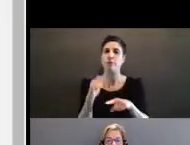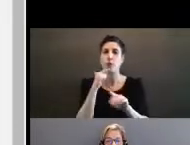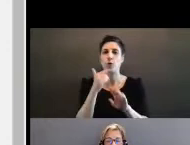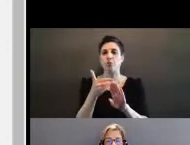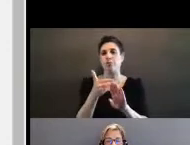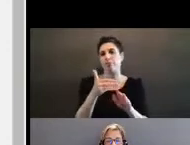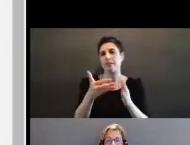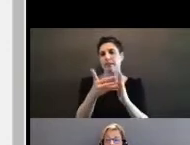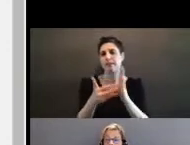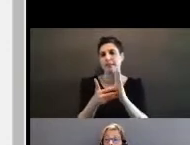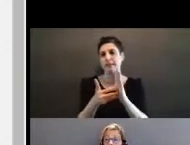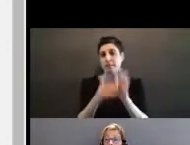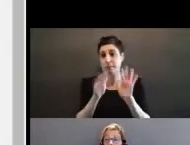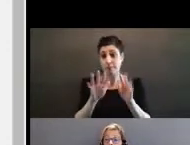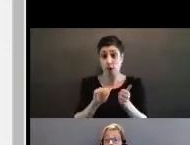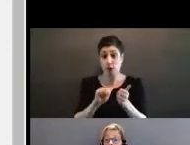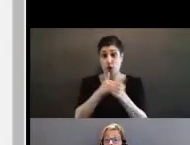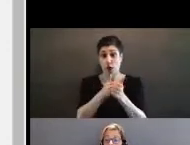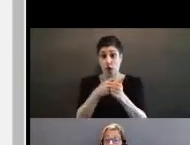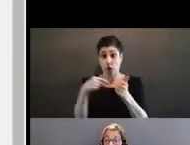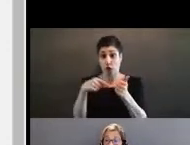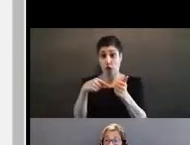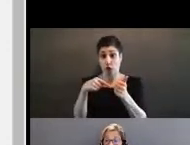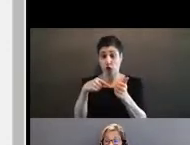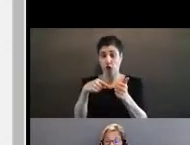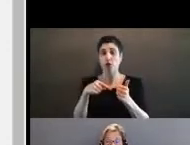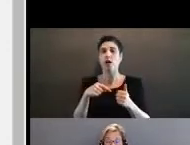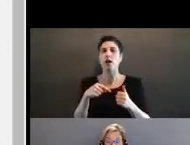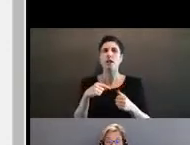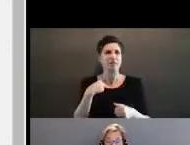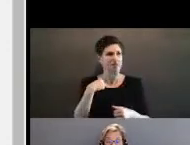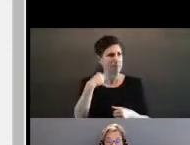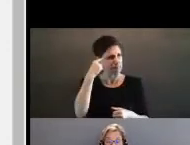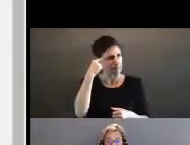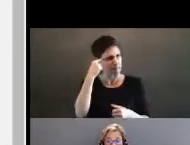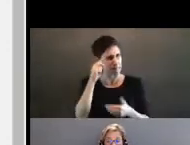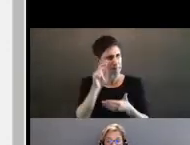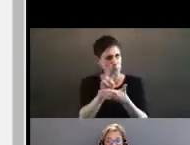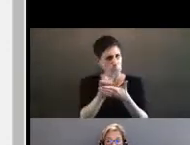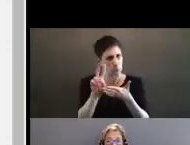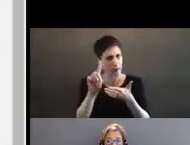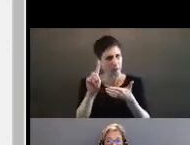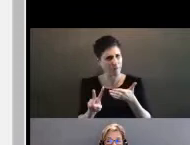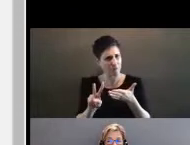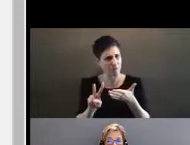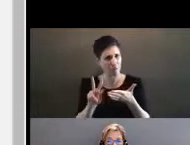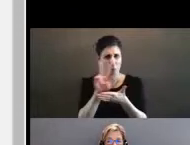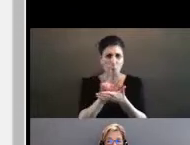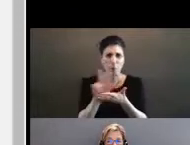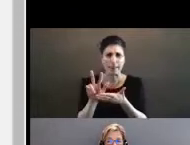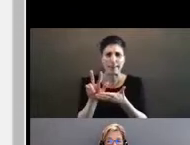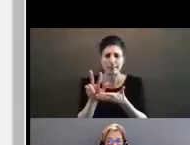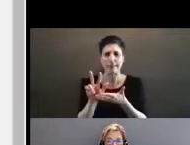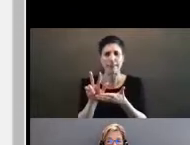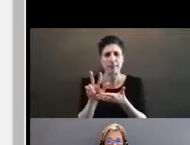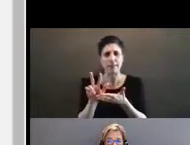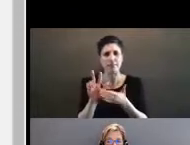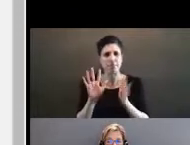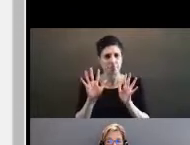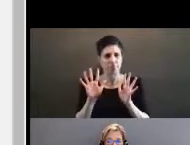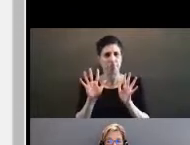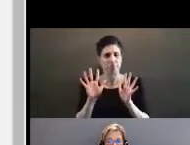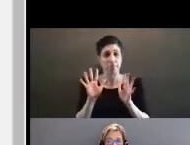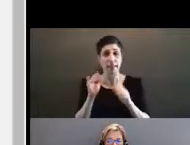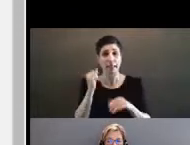as a challenge, it does have, I think it's 2.5, 3 weeks. If you were keeping it going as an ongoing challenge, you'd have to go in